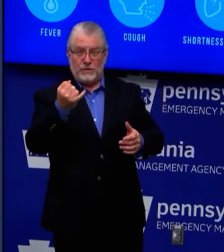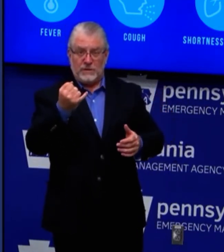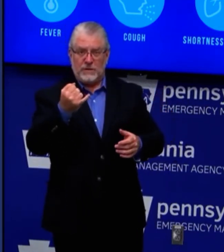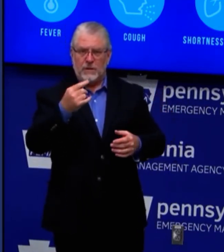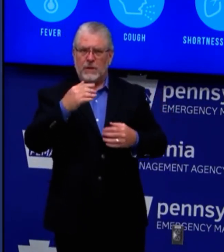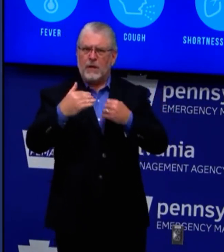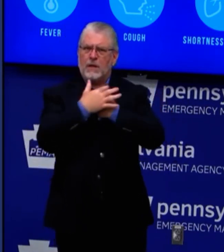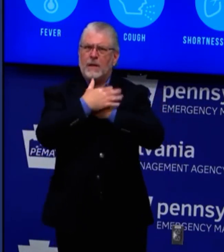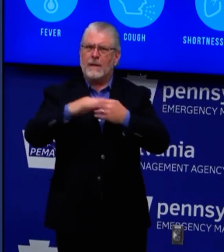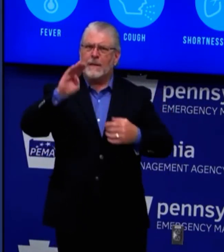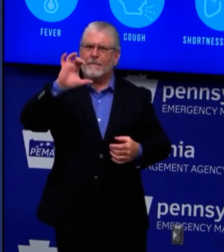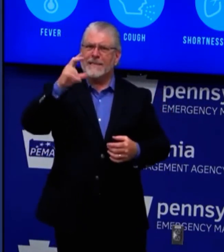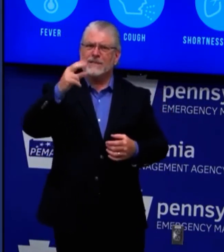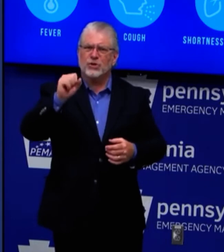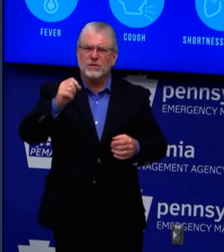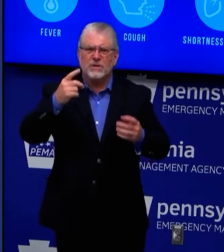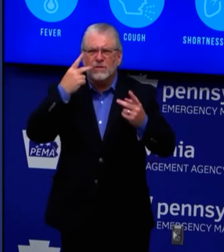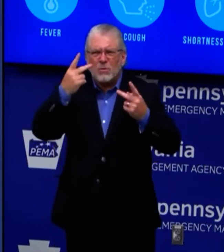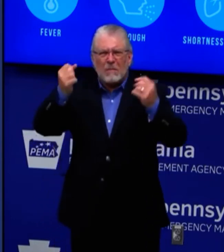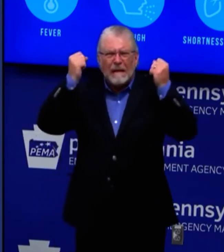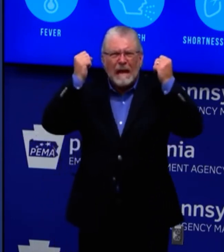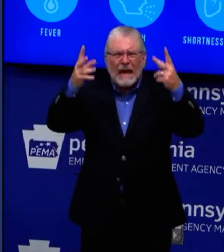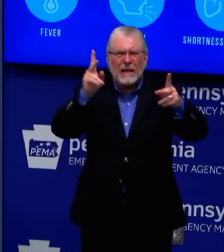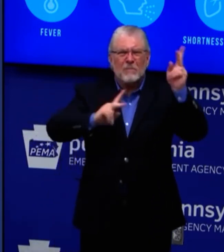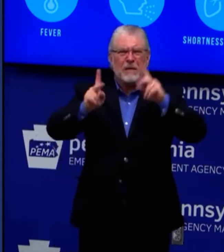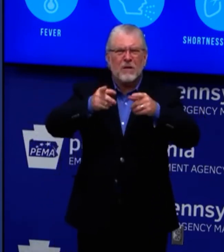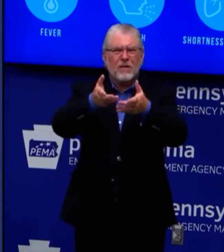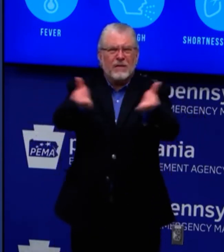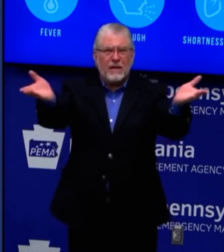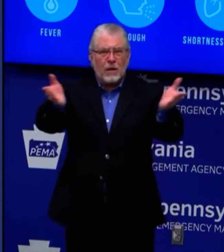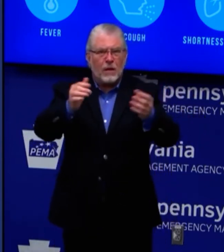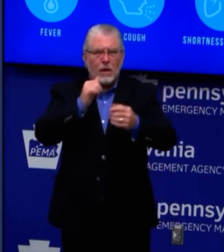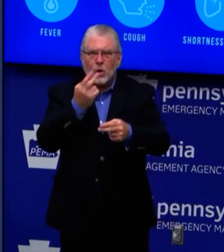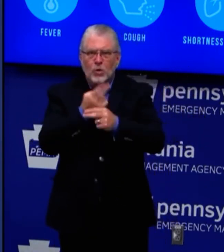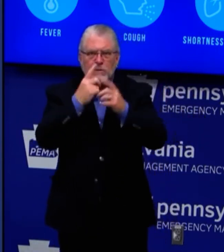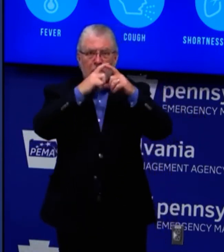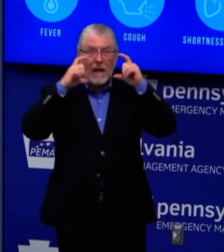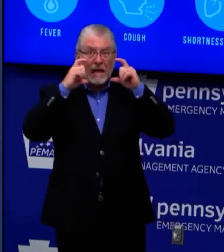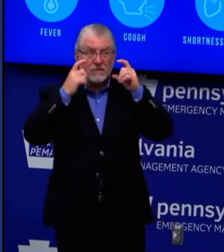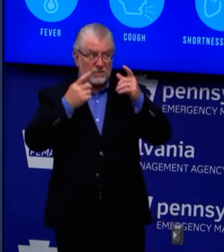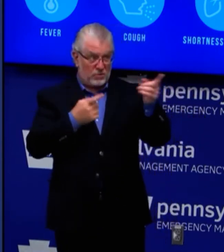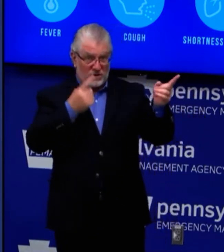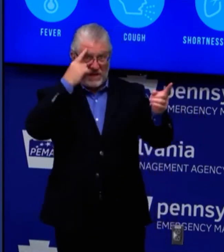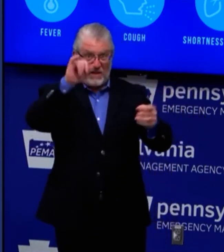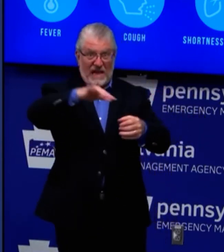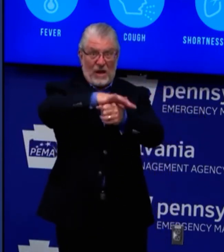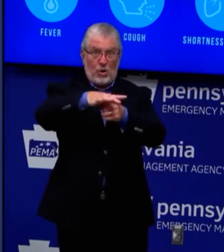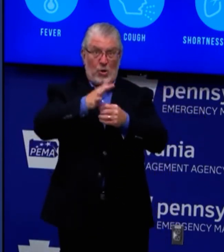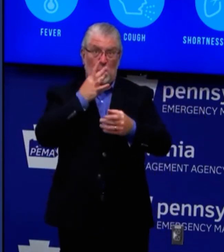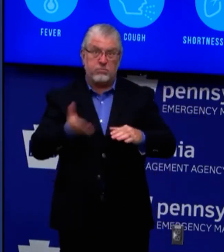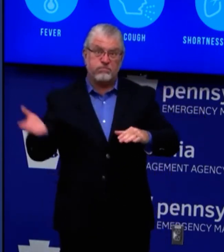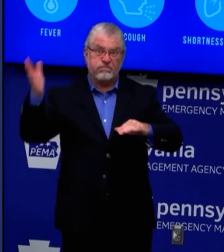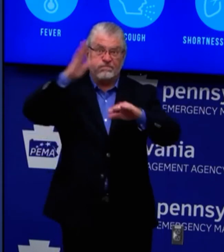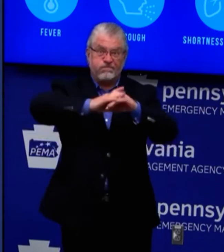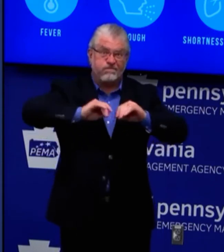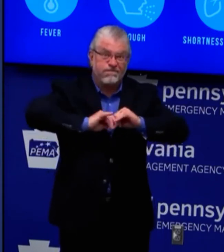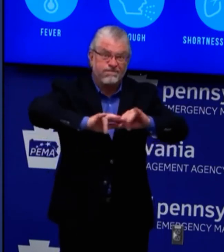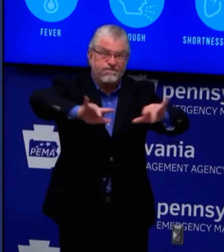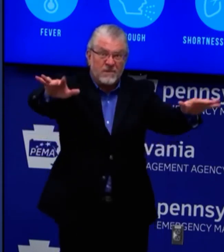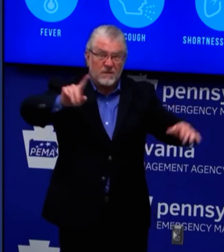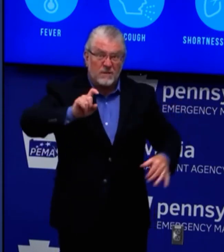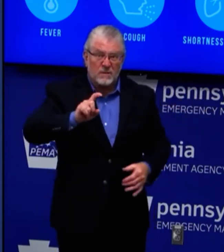there concern this region will see an uptick? Also, talk again, if you can, about how some activities can be low risk as long as you have a mask